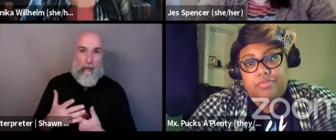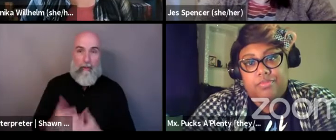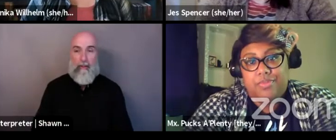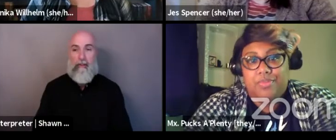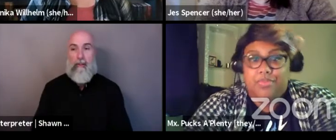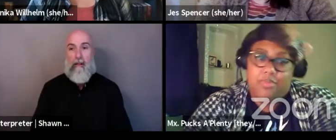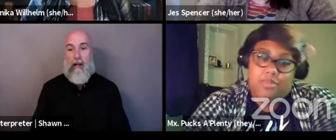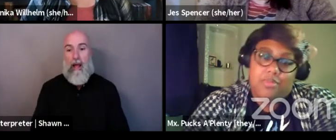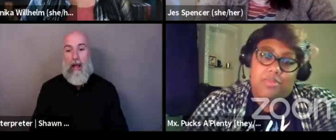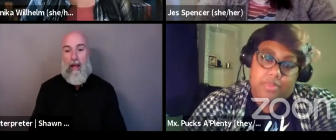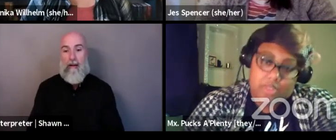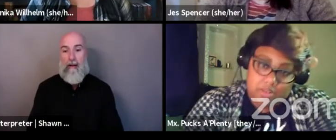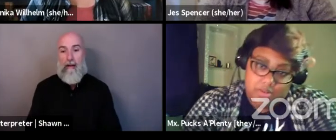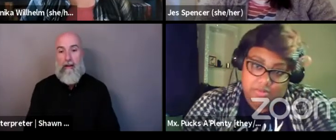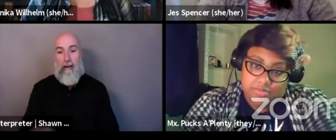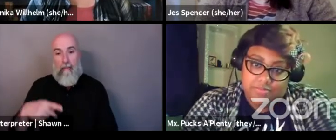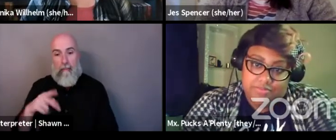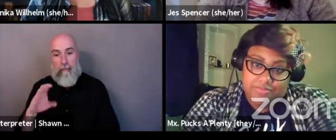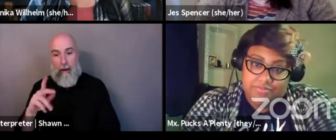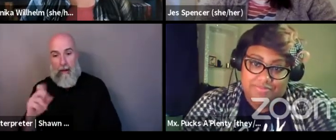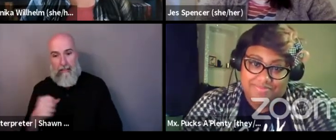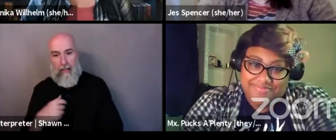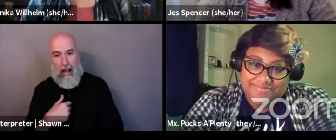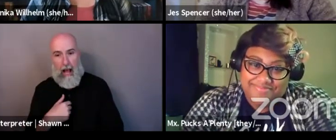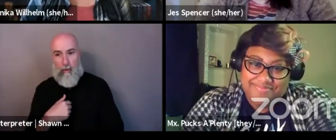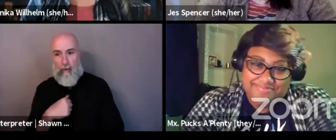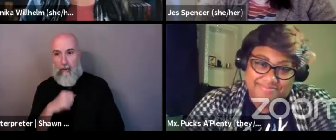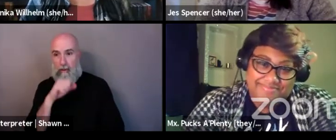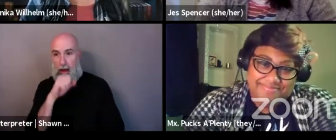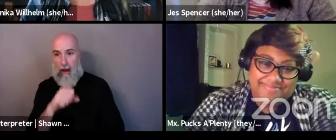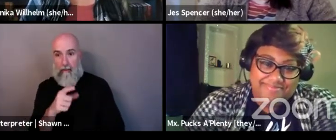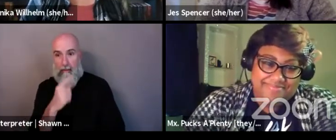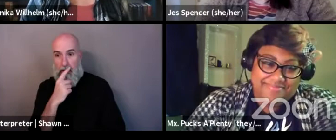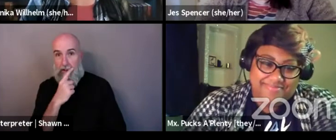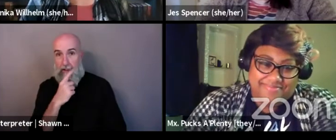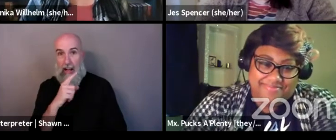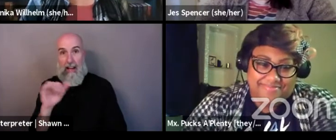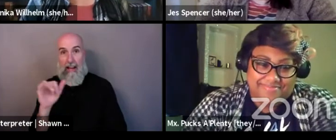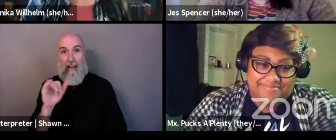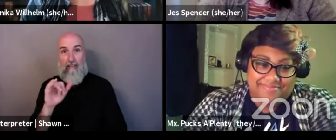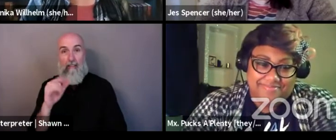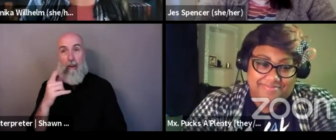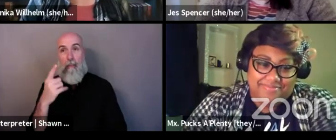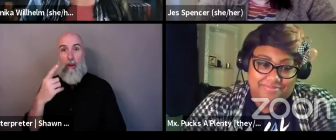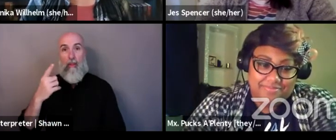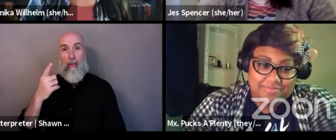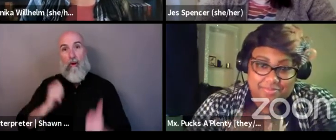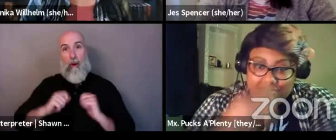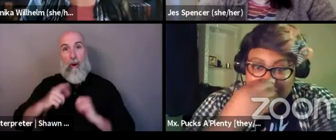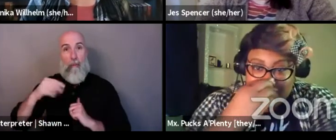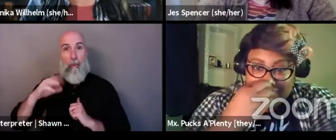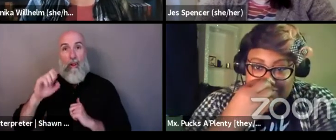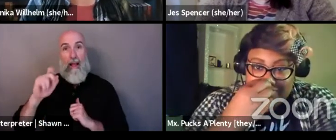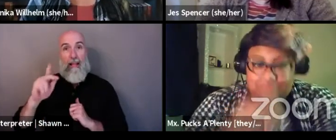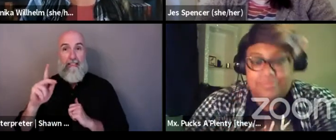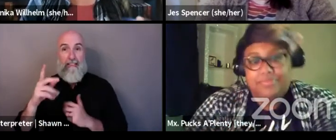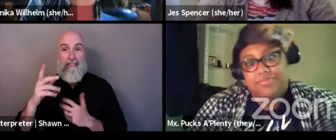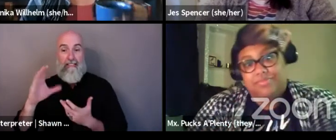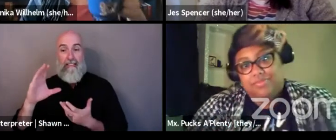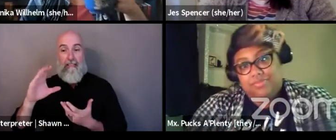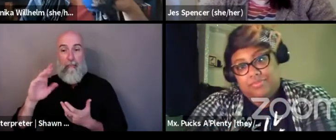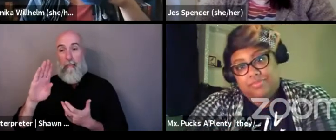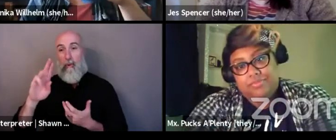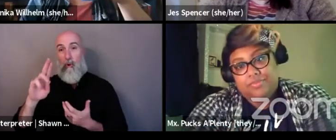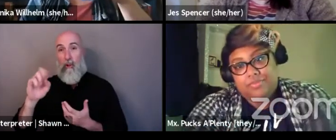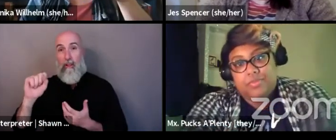Pucks, I would love your, are like from a, like a burlesque, like freelance